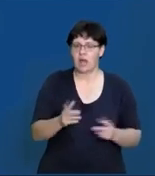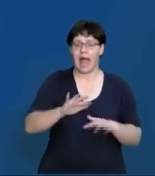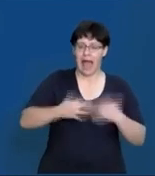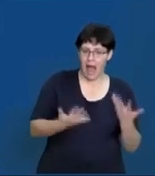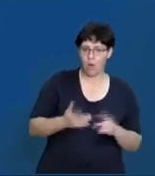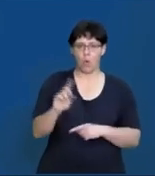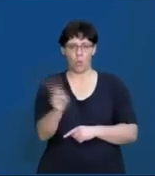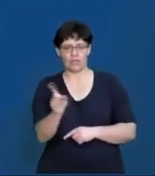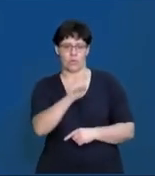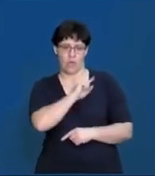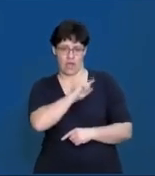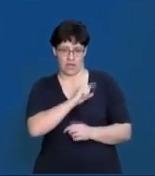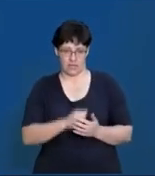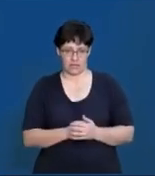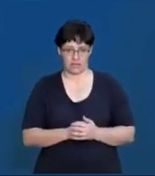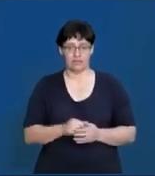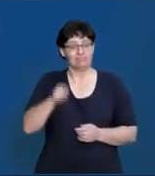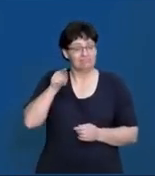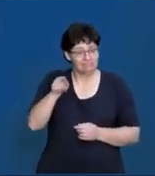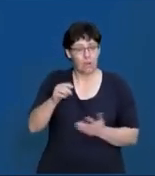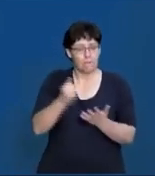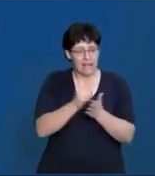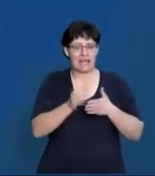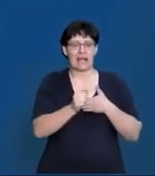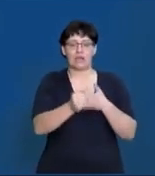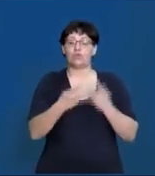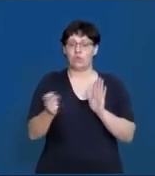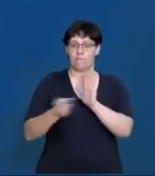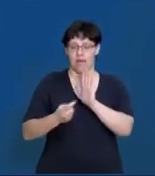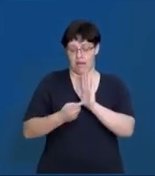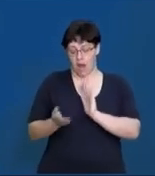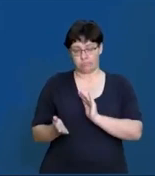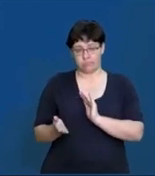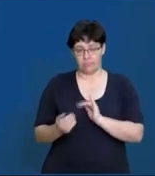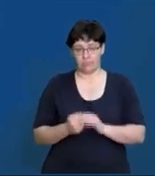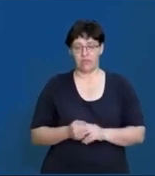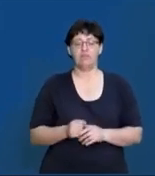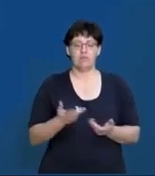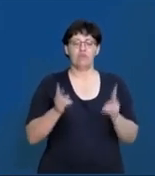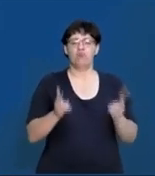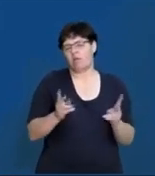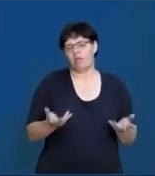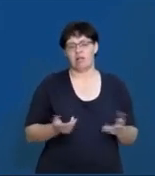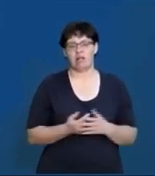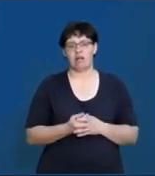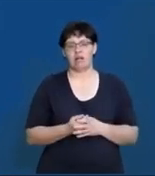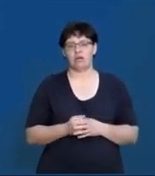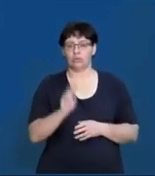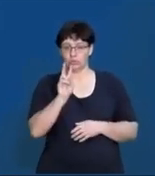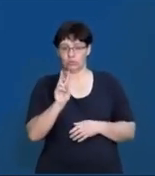how, what, and why. Right? These you need to be guided by the mark allocation. Right? Normally, if it's